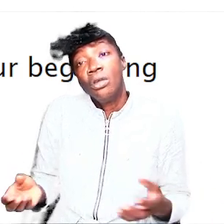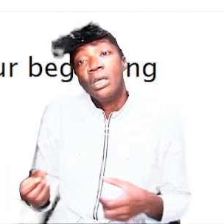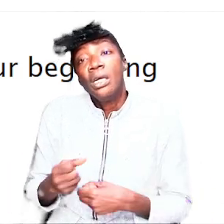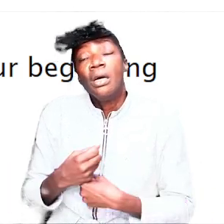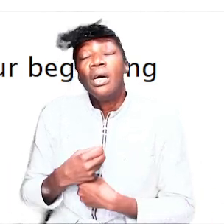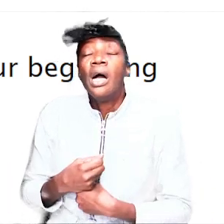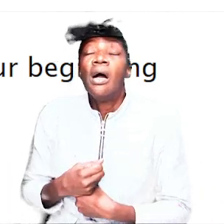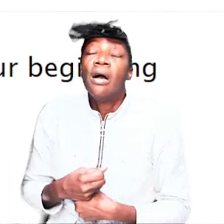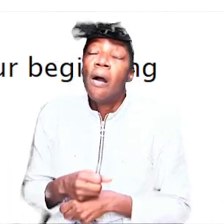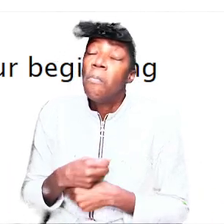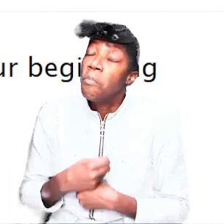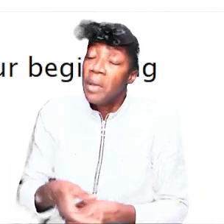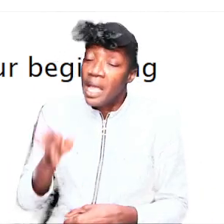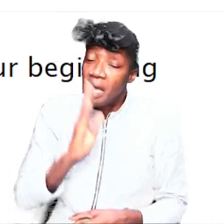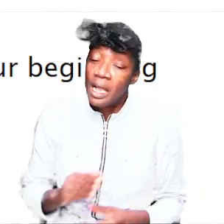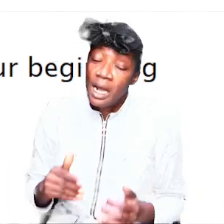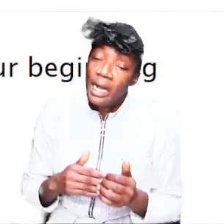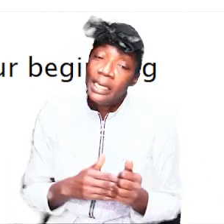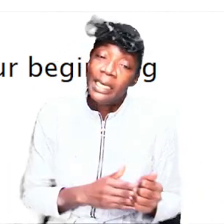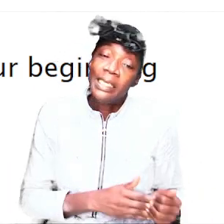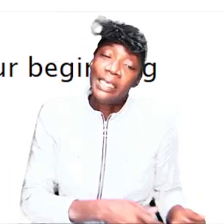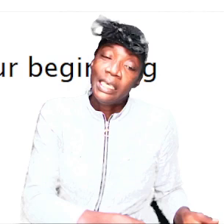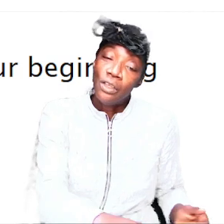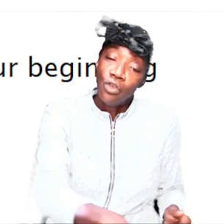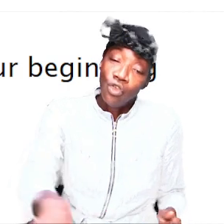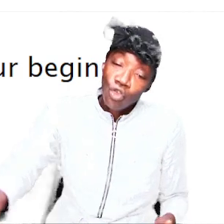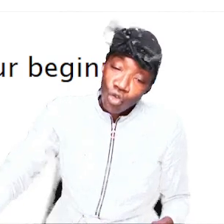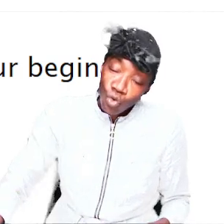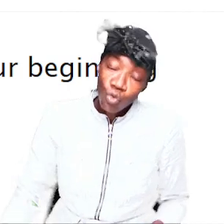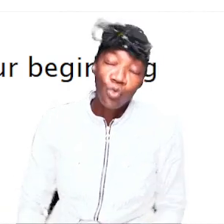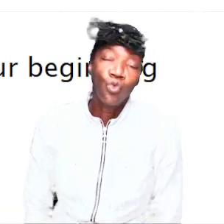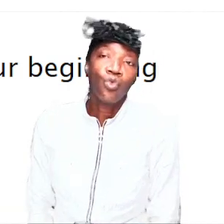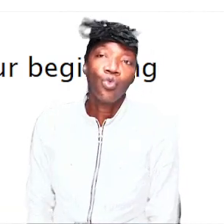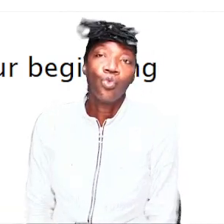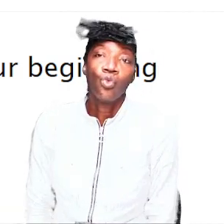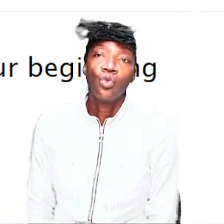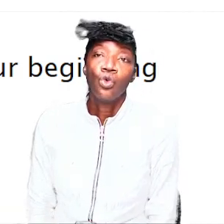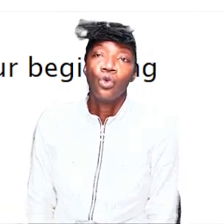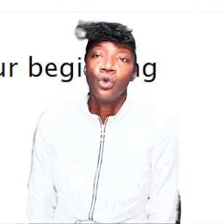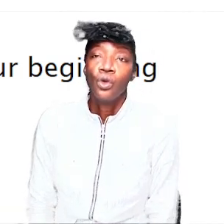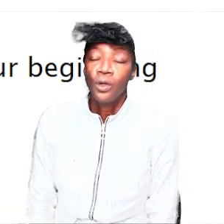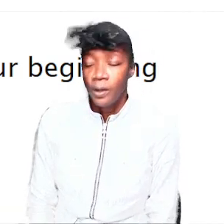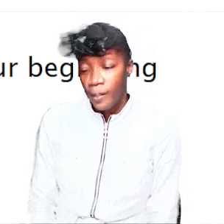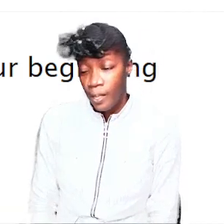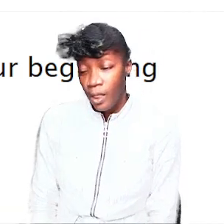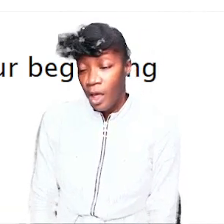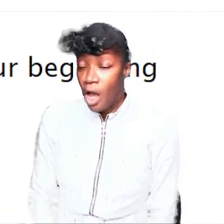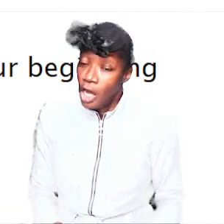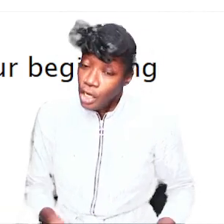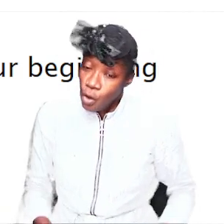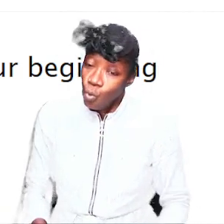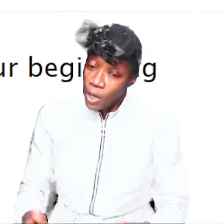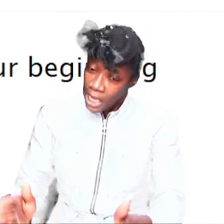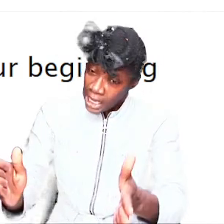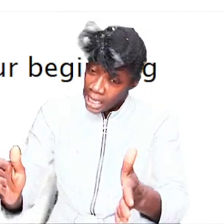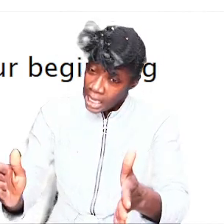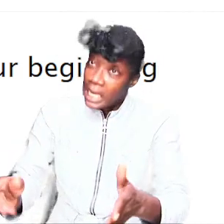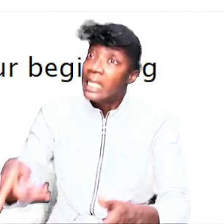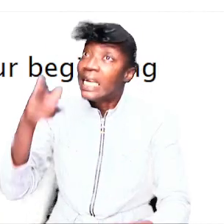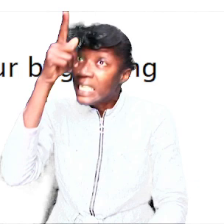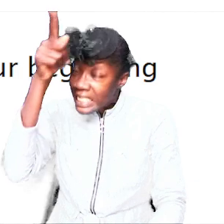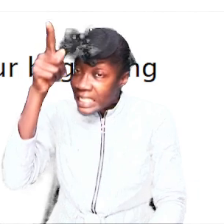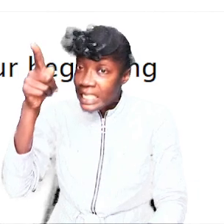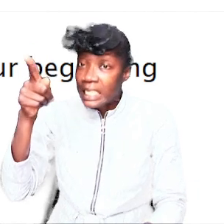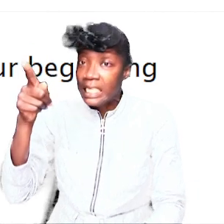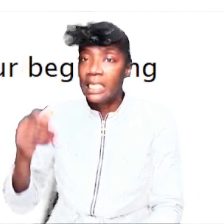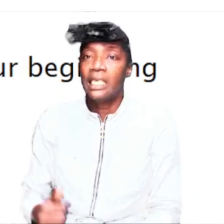man. Allow him to lead you on the path that he wants to lead you. Allow